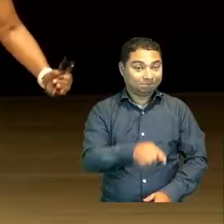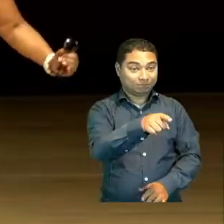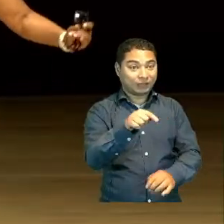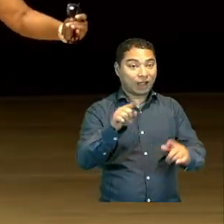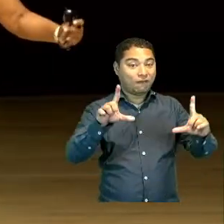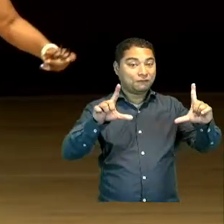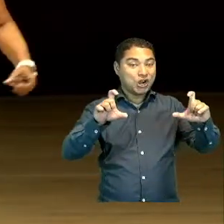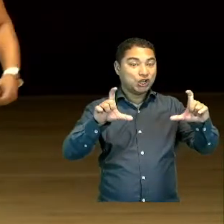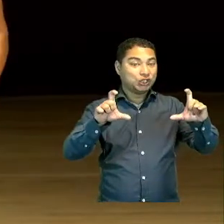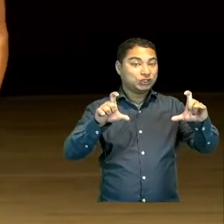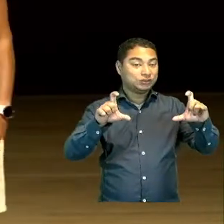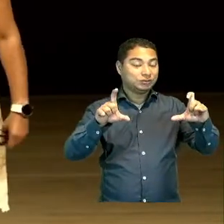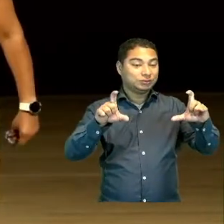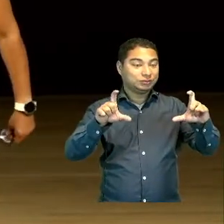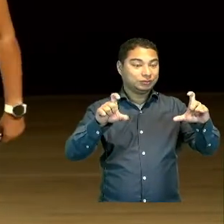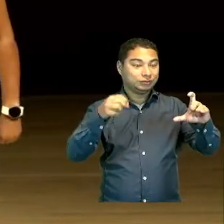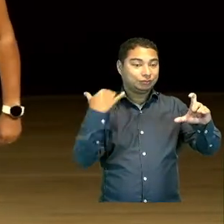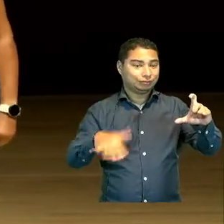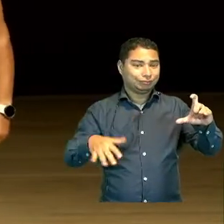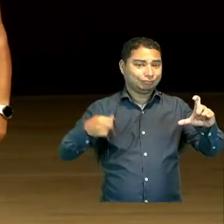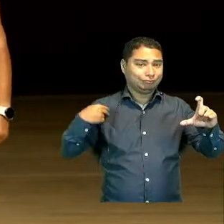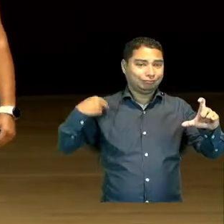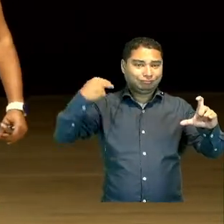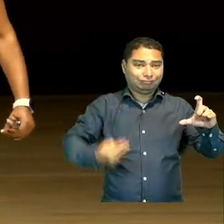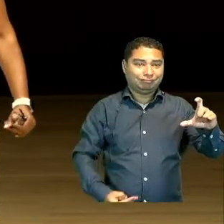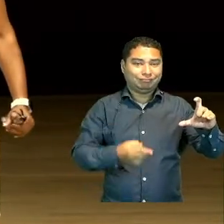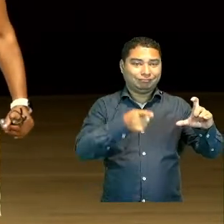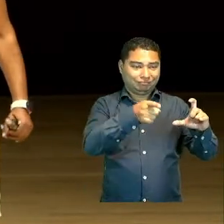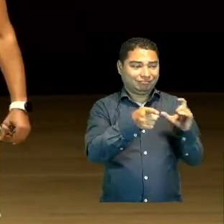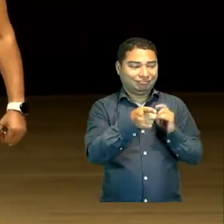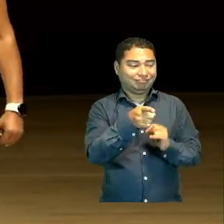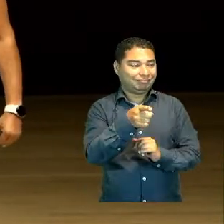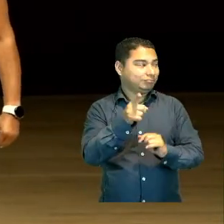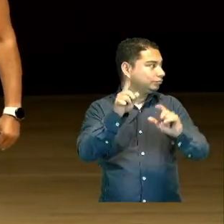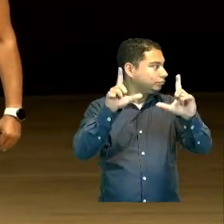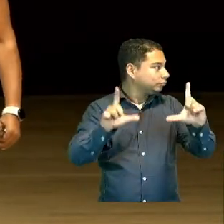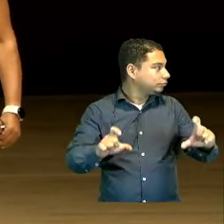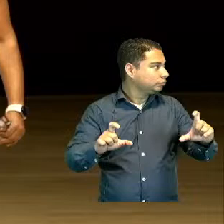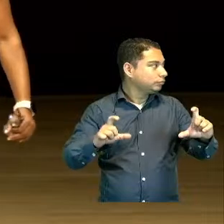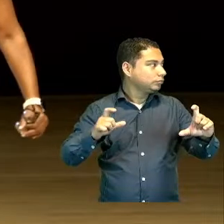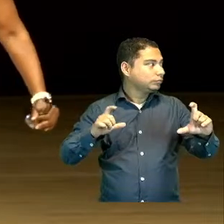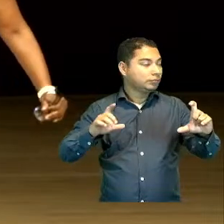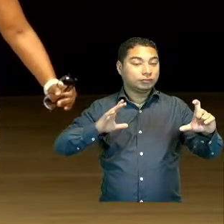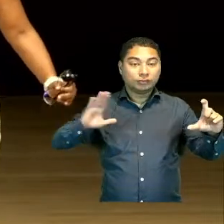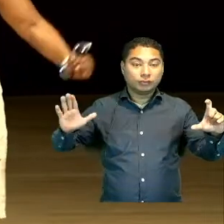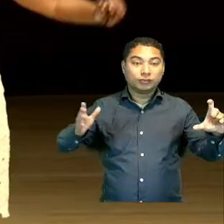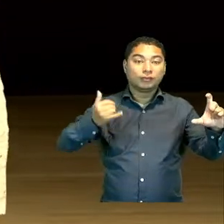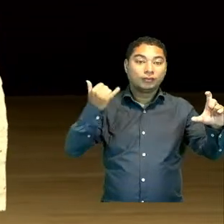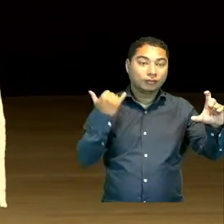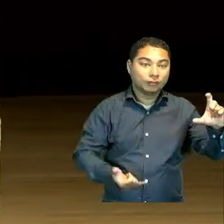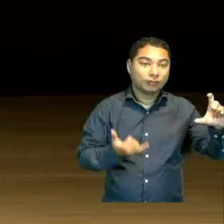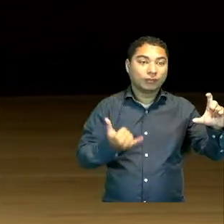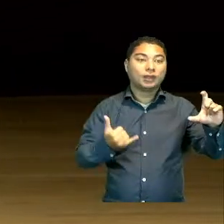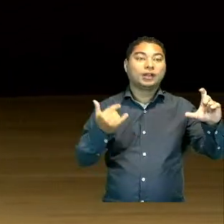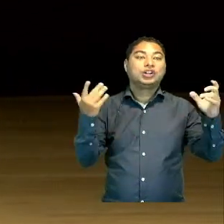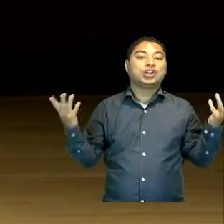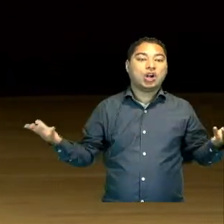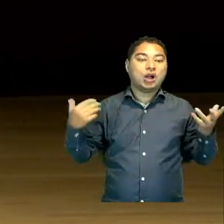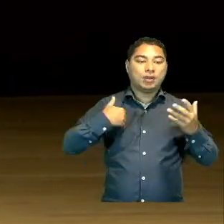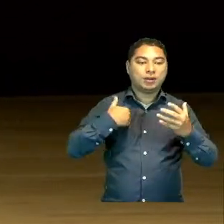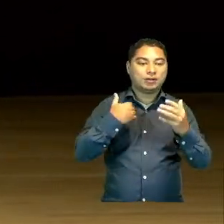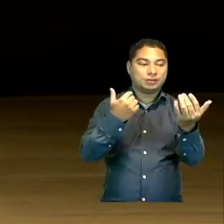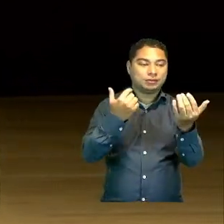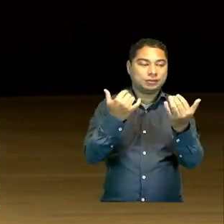And with that official picture, this historical and very representative picture, to inspire